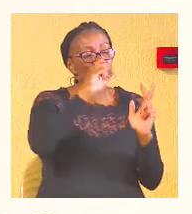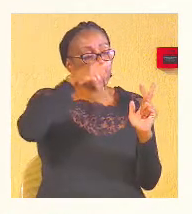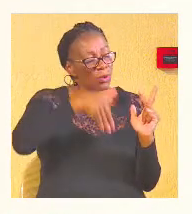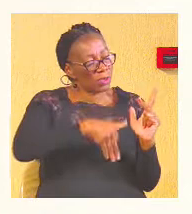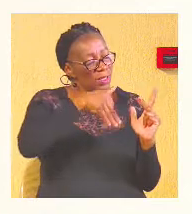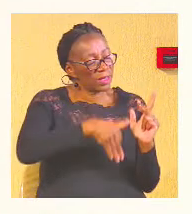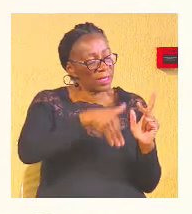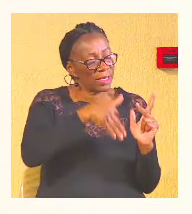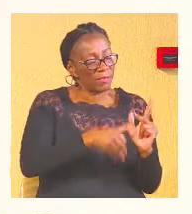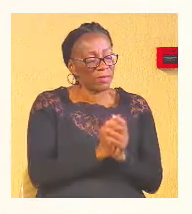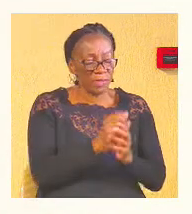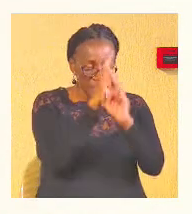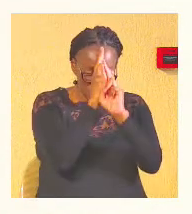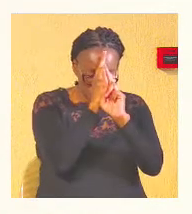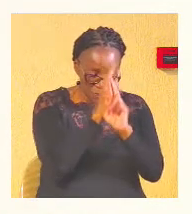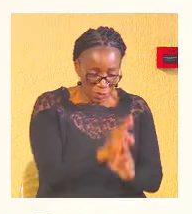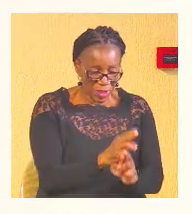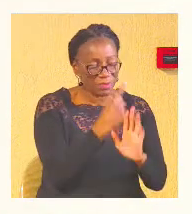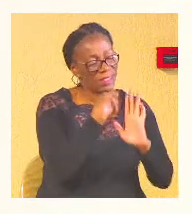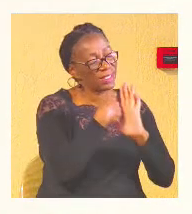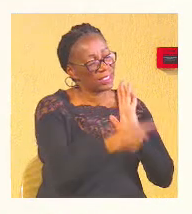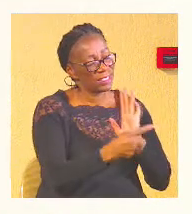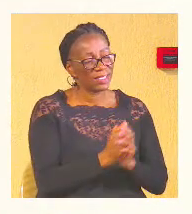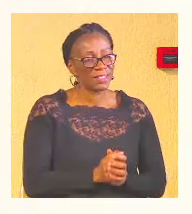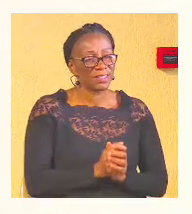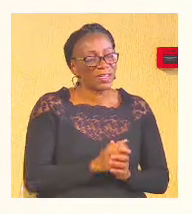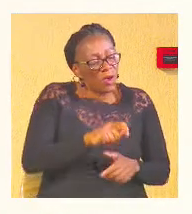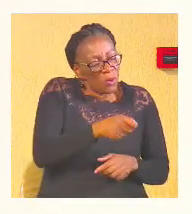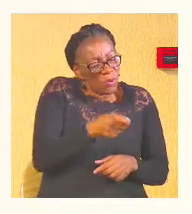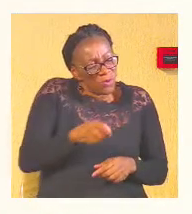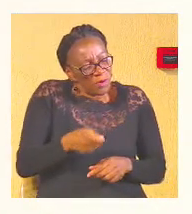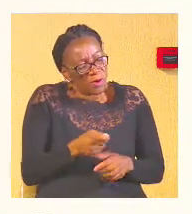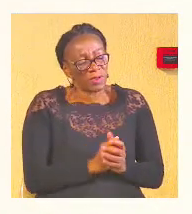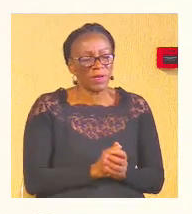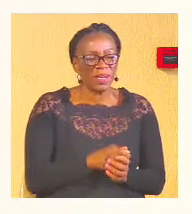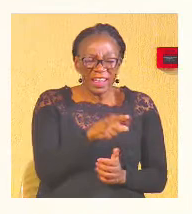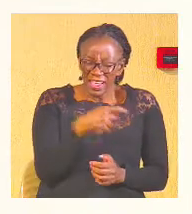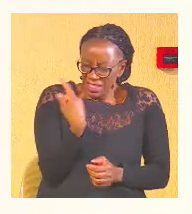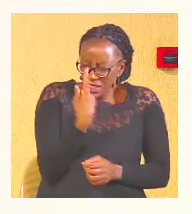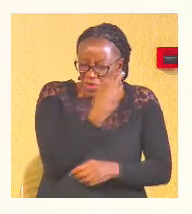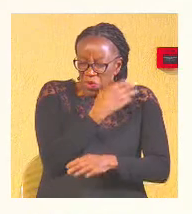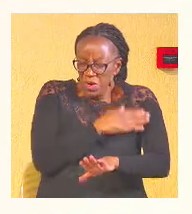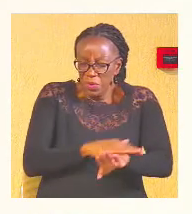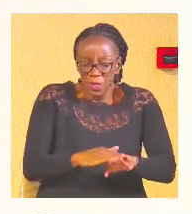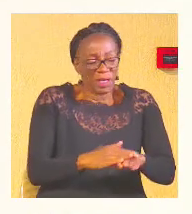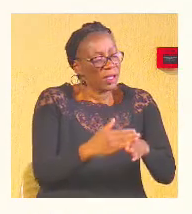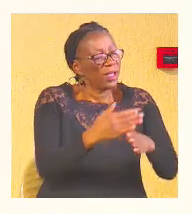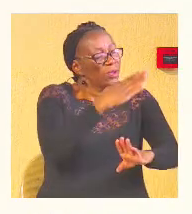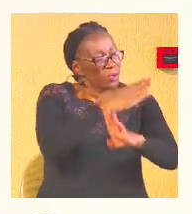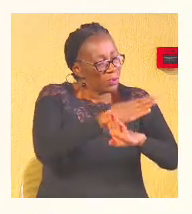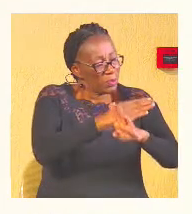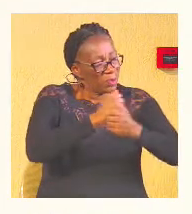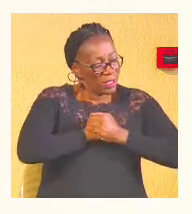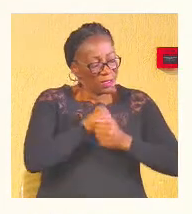by complying with the conditions that have been put in place. That is the only way we can protect ourselves, is the only way that we can protect our